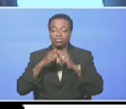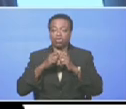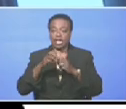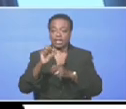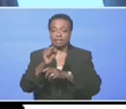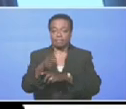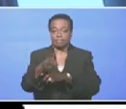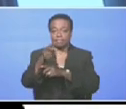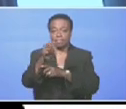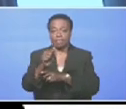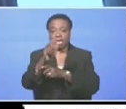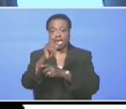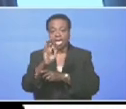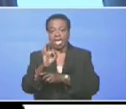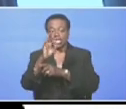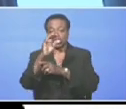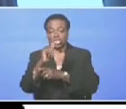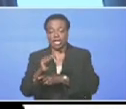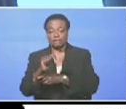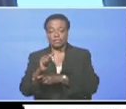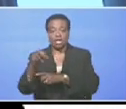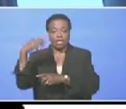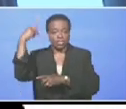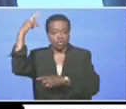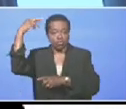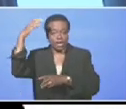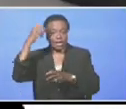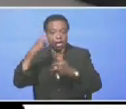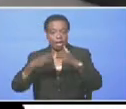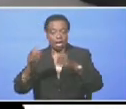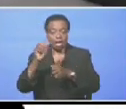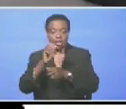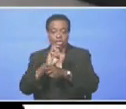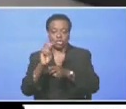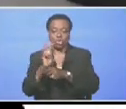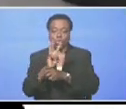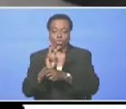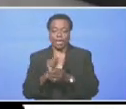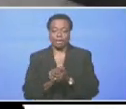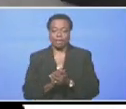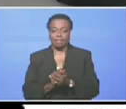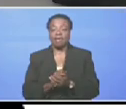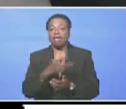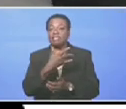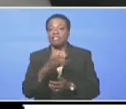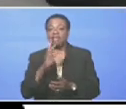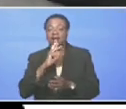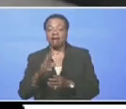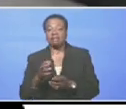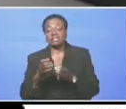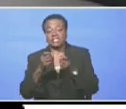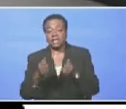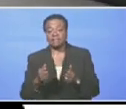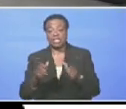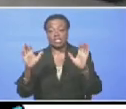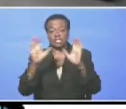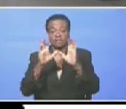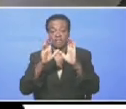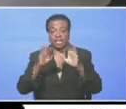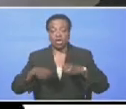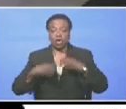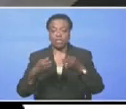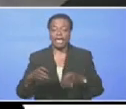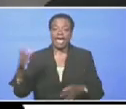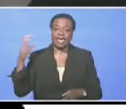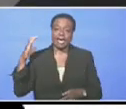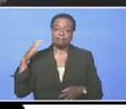radar, hardware, operating controls, etc. There are several certifications offered by the Academy, including the Captain